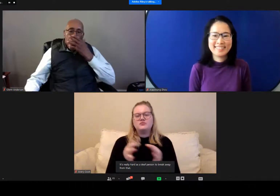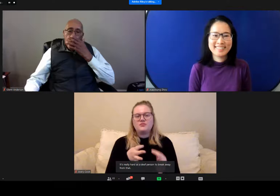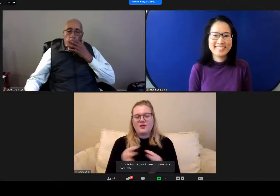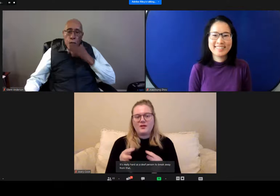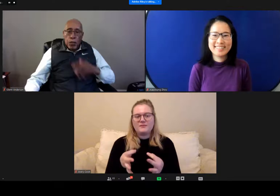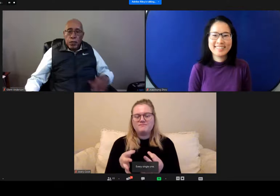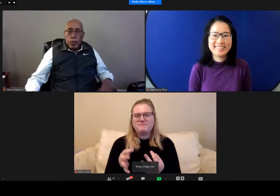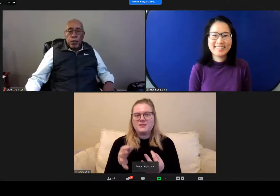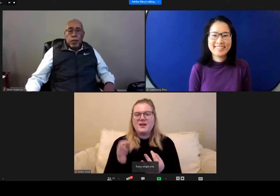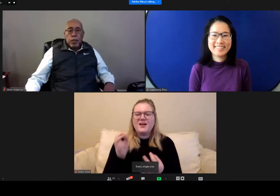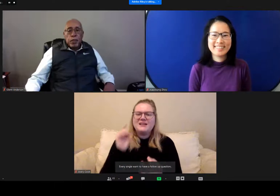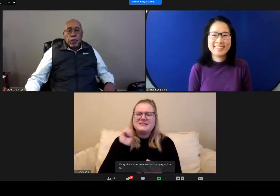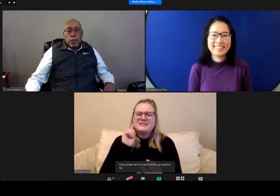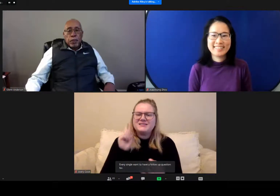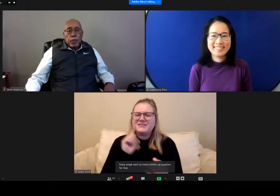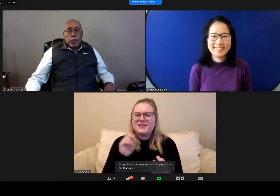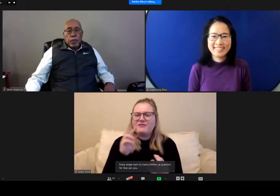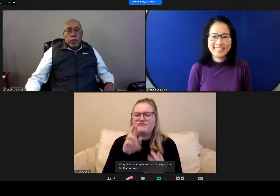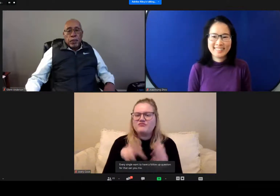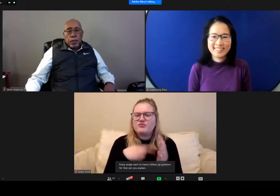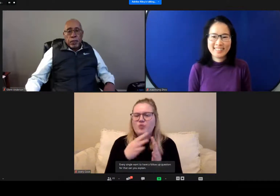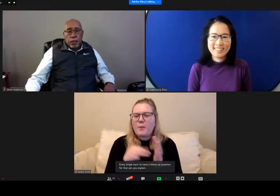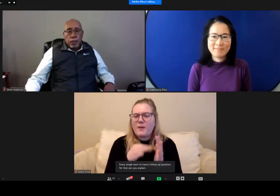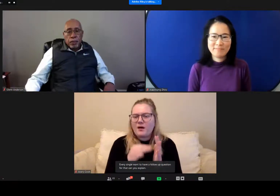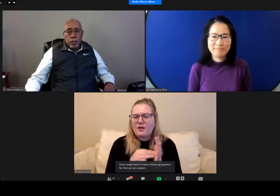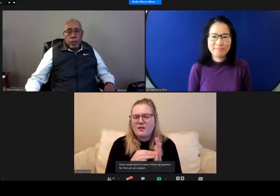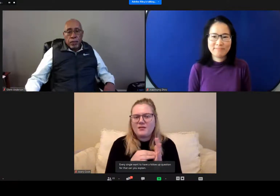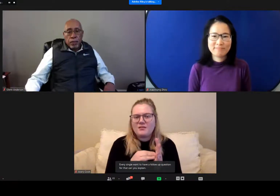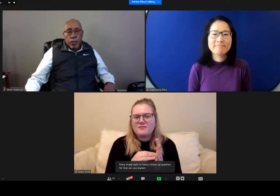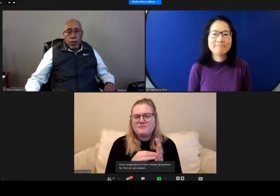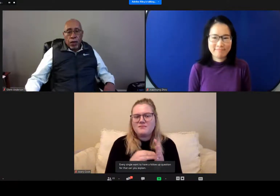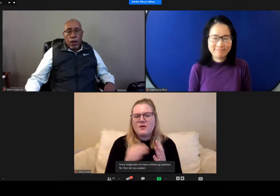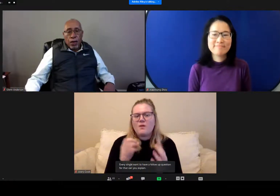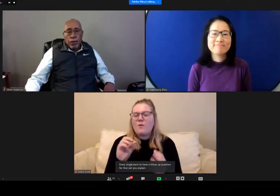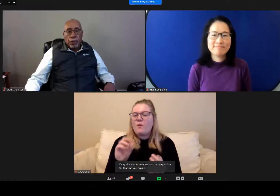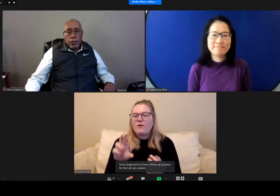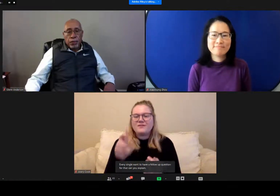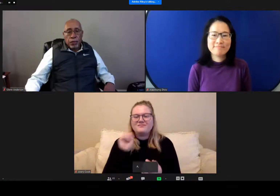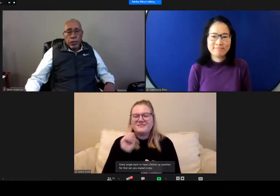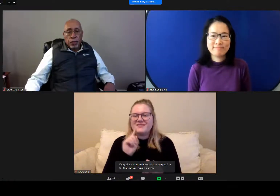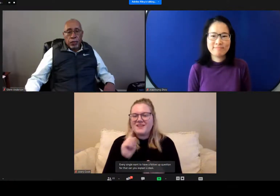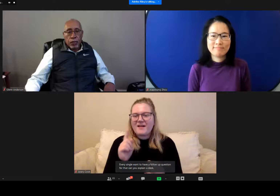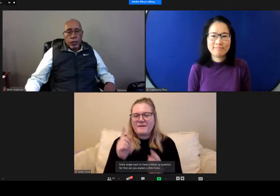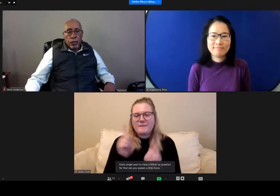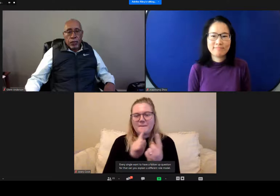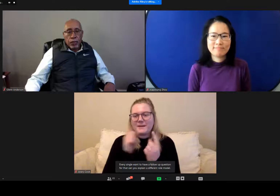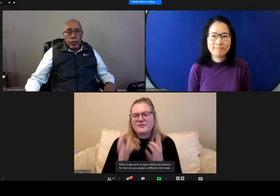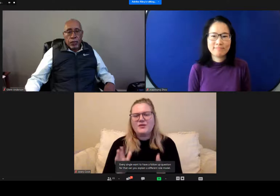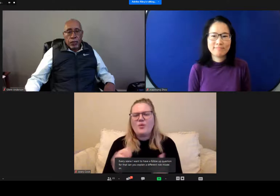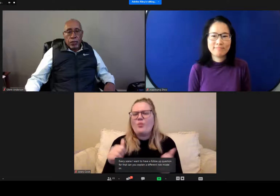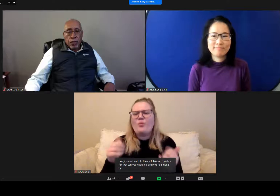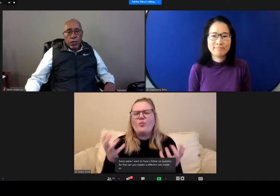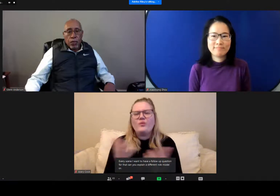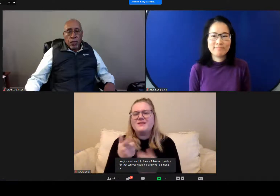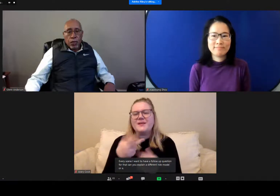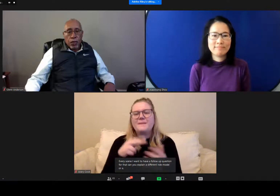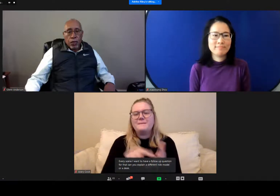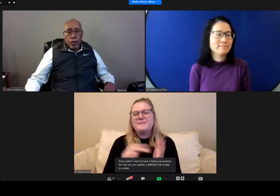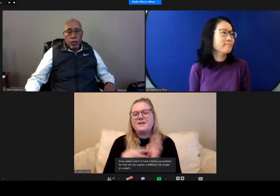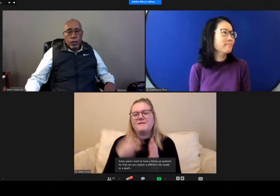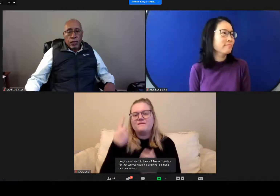Avery saying, I have a follow-up question for that. Can you explain a deaf role model or a